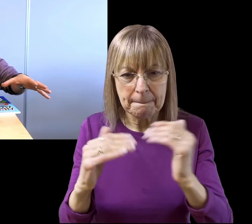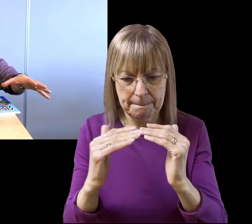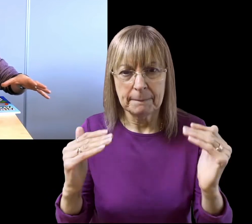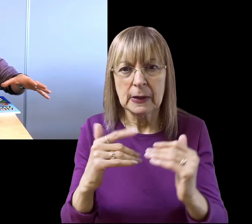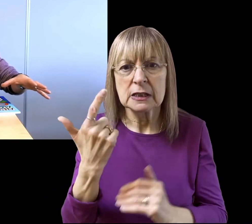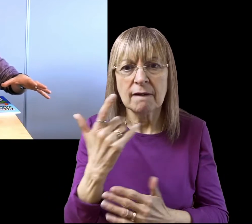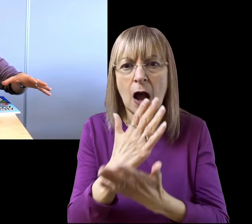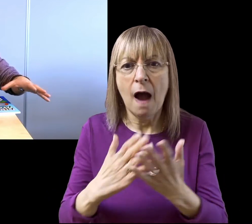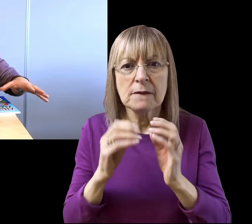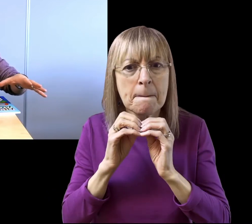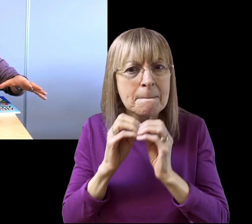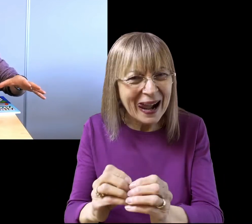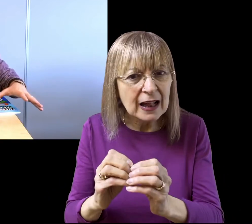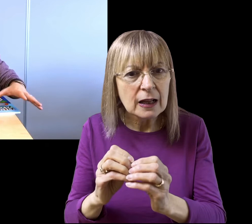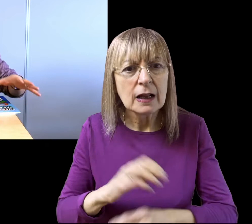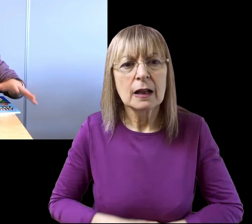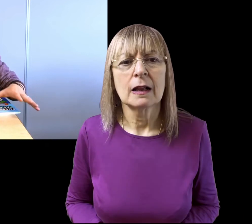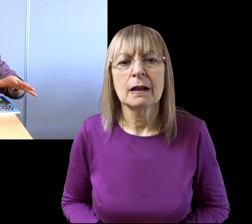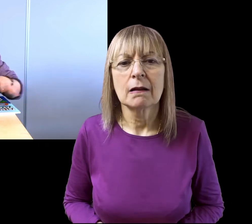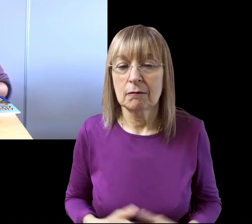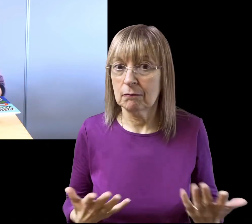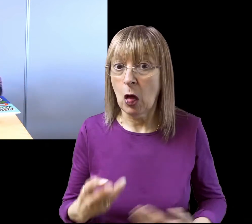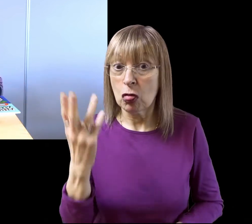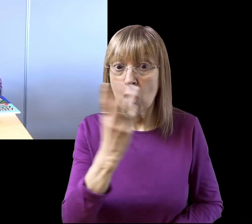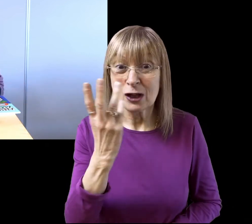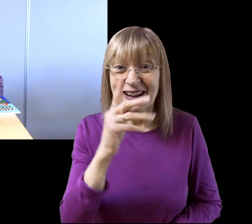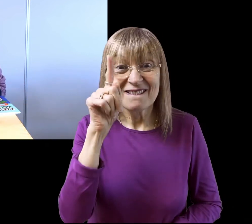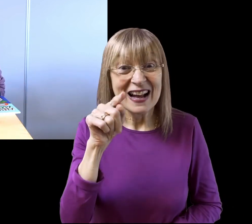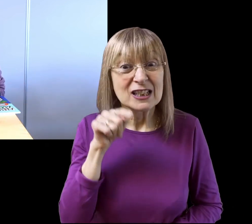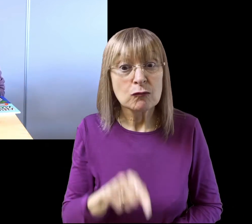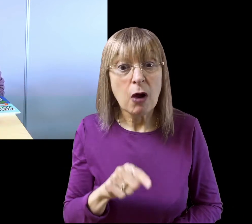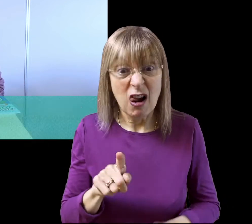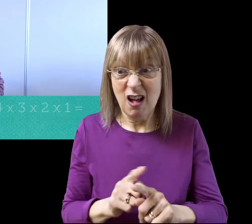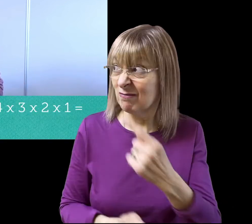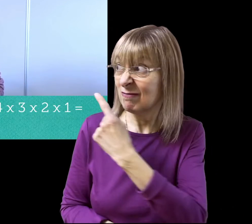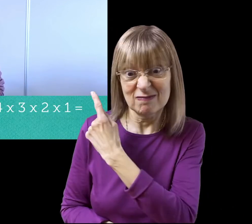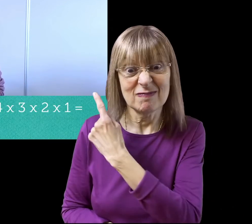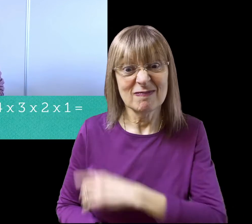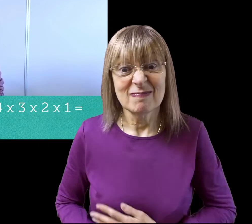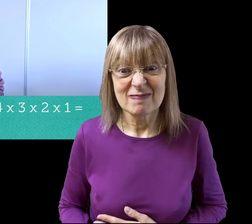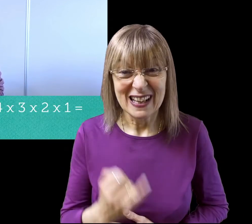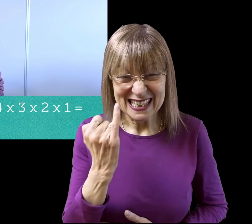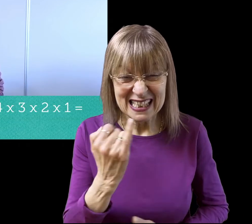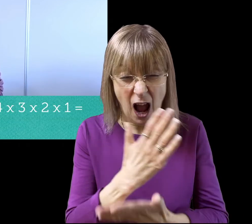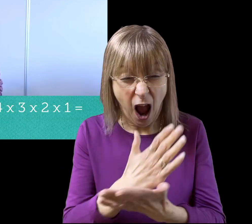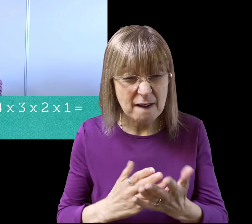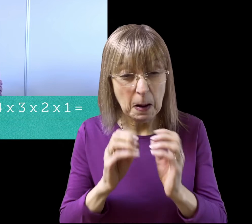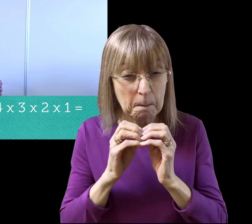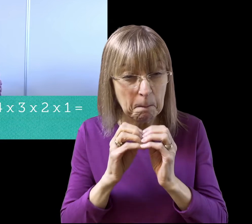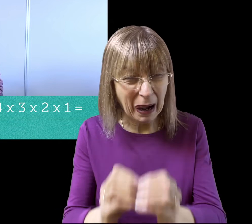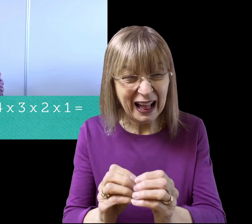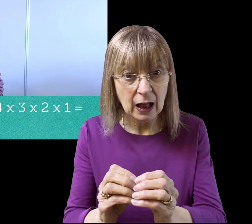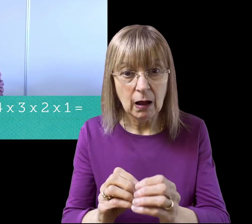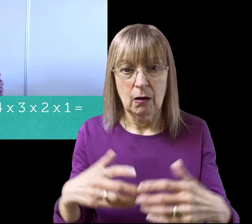items to get up to 7.5 billion? Well, incredibly, 13 factorial is